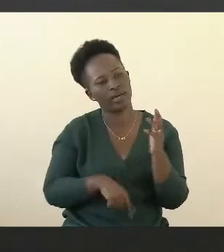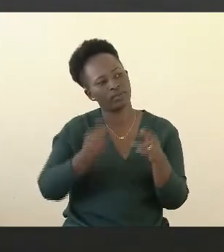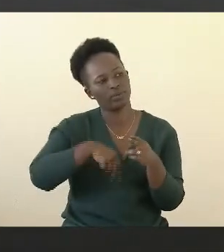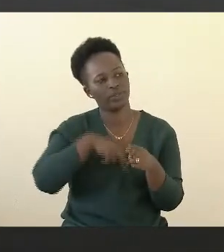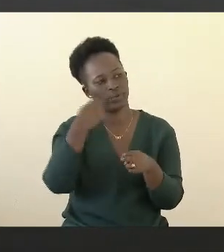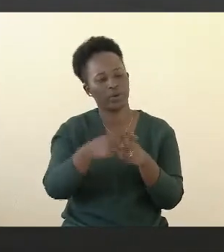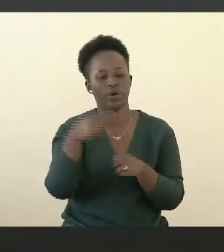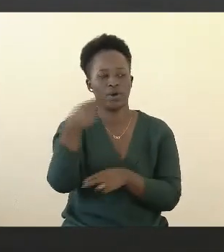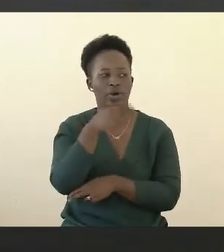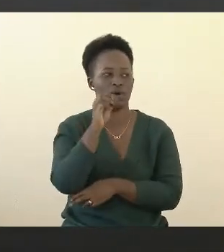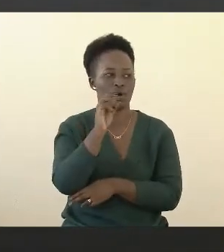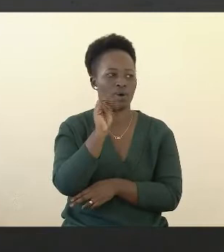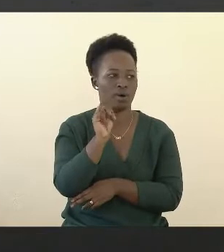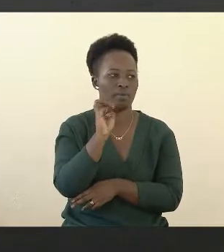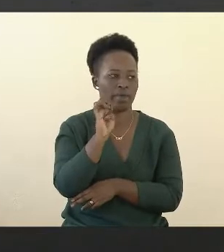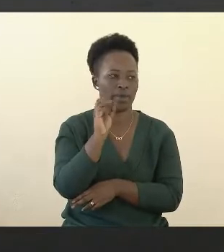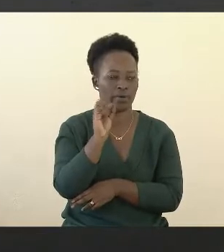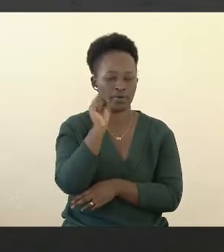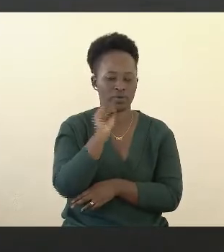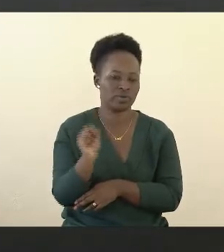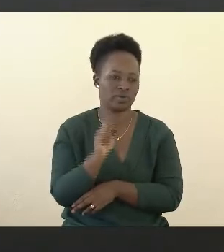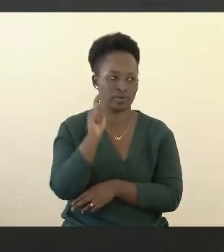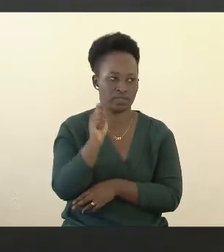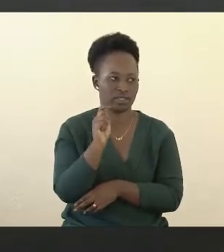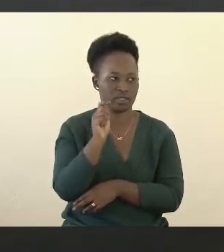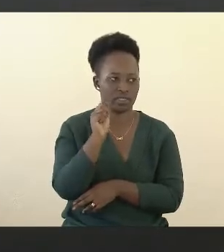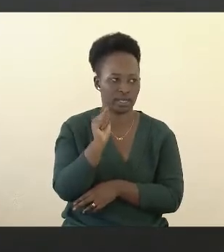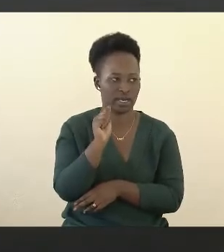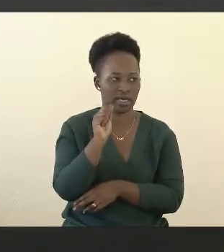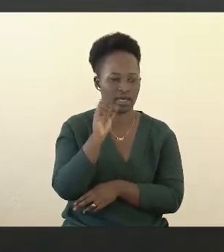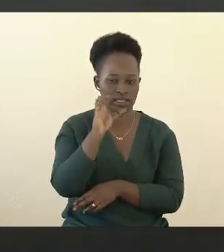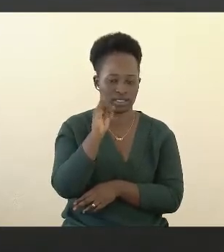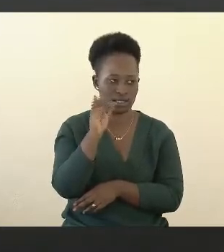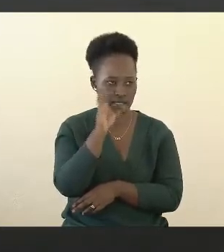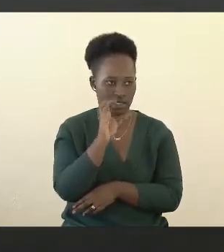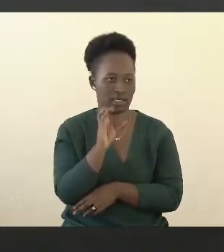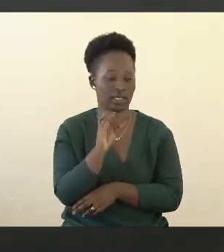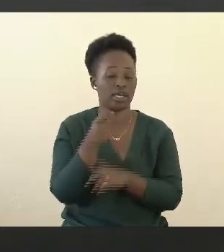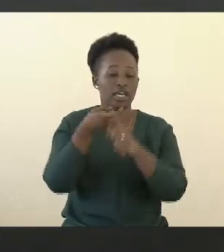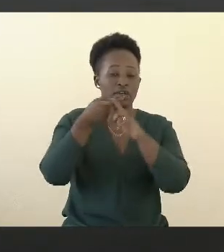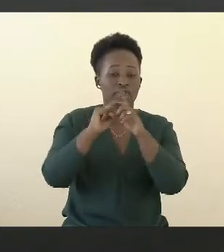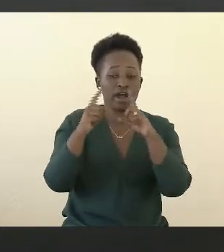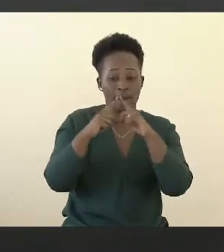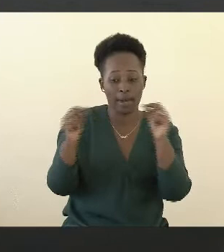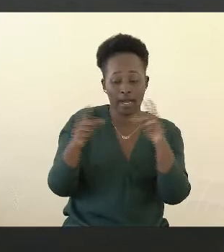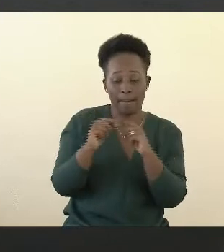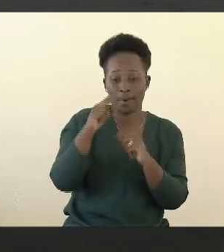Homeostasis. As in biology, talk about homeostasis comes from two Greek words.